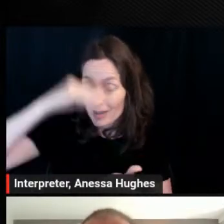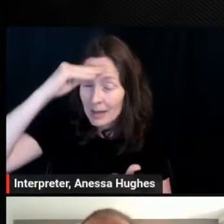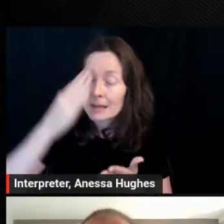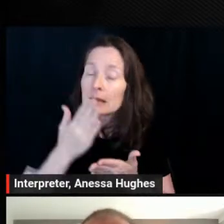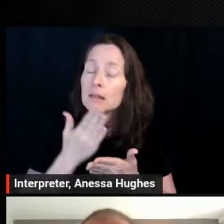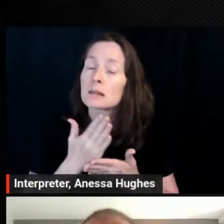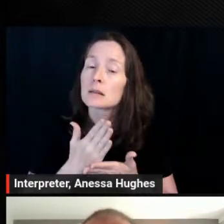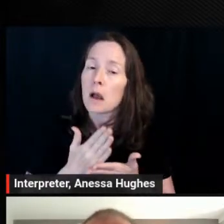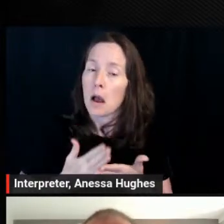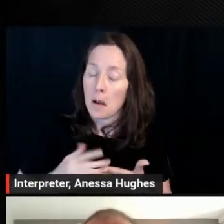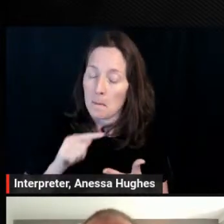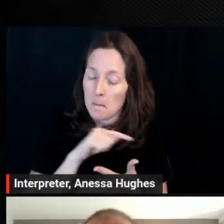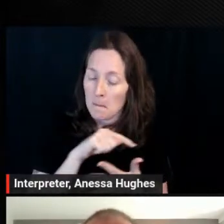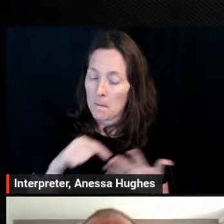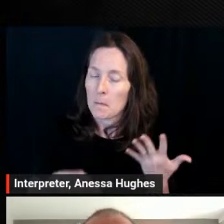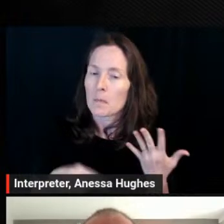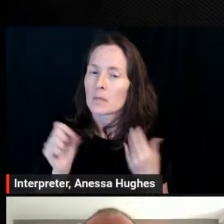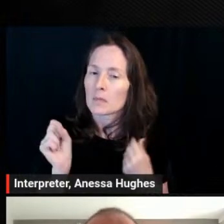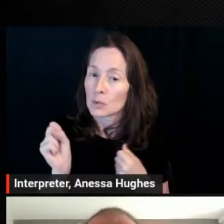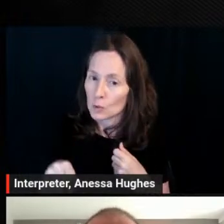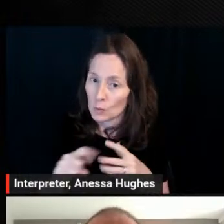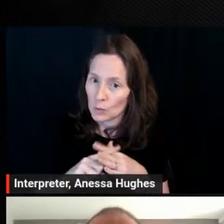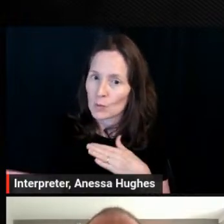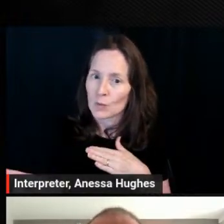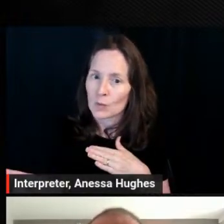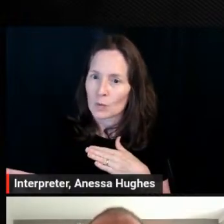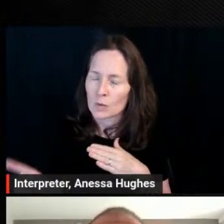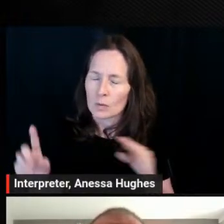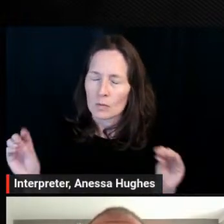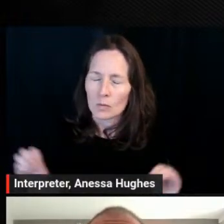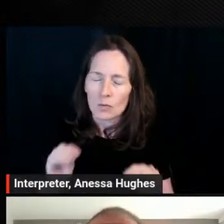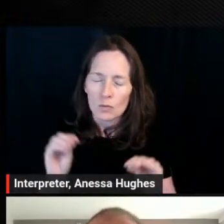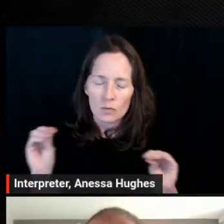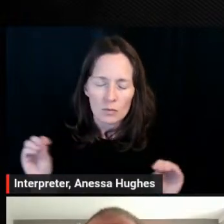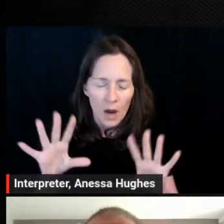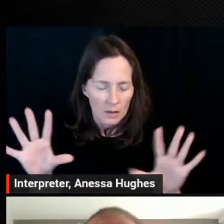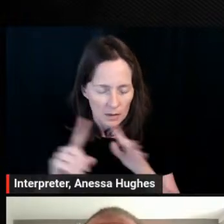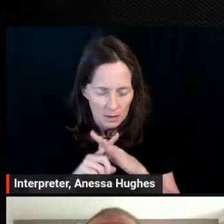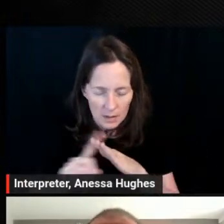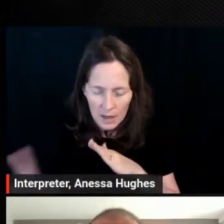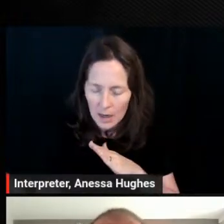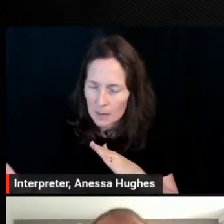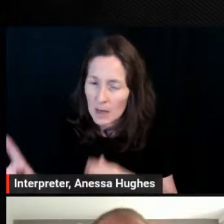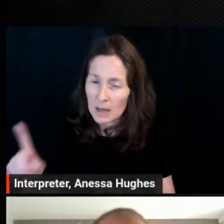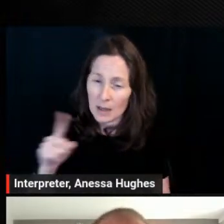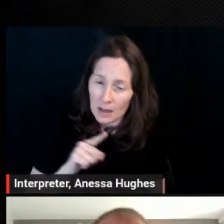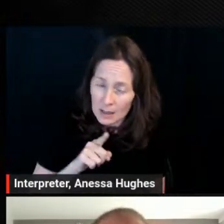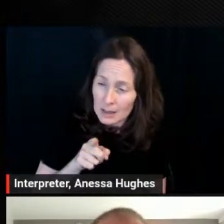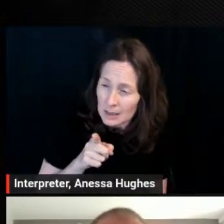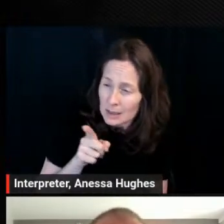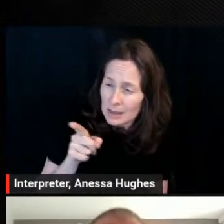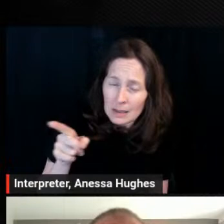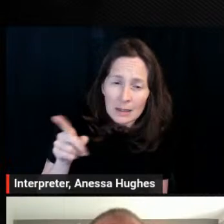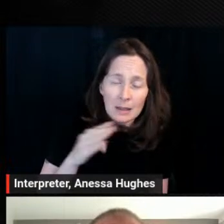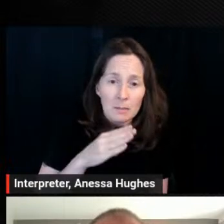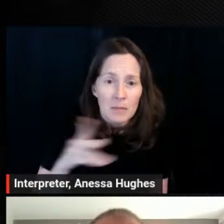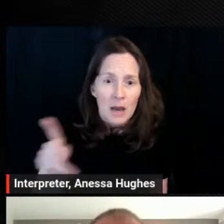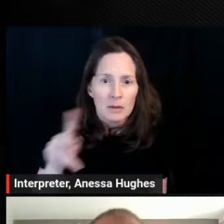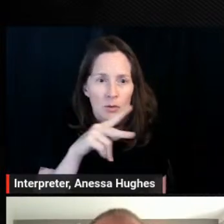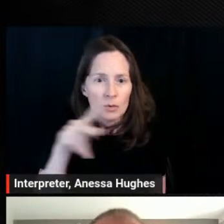escape and begin the astonishing Odyssey home to Philadelphia, referred to in the book's